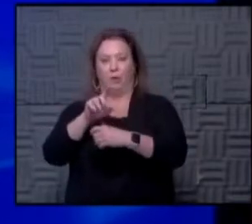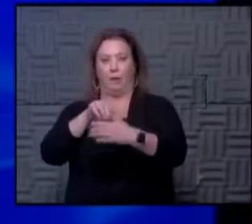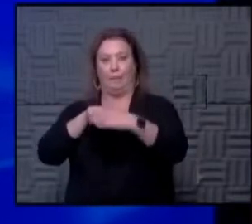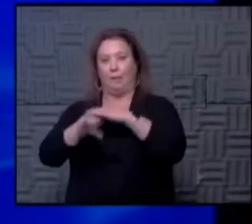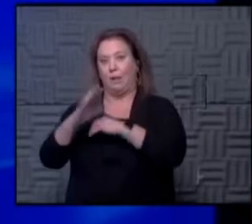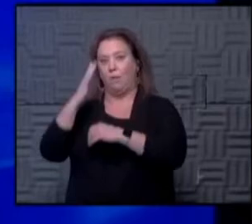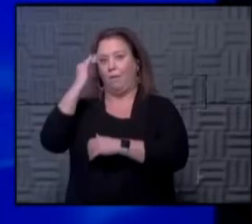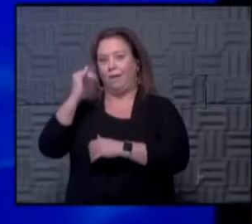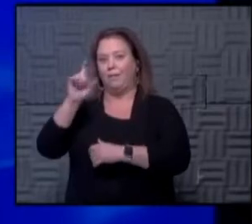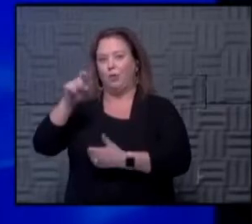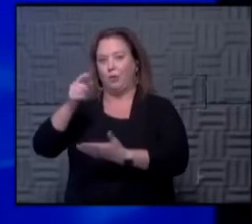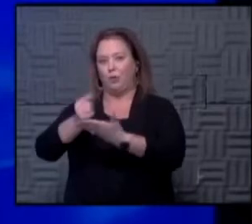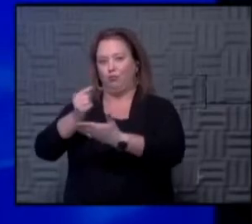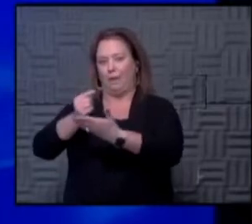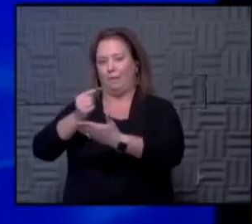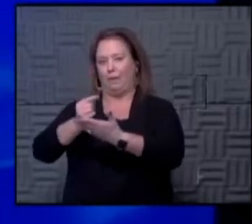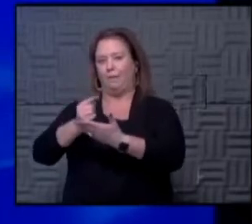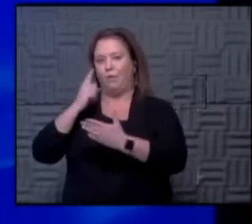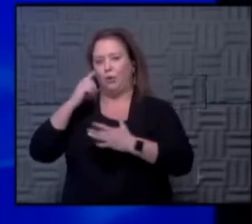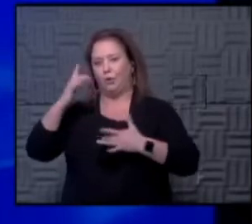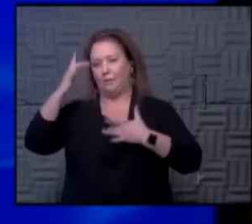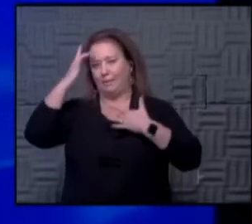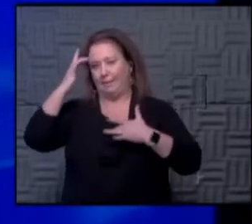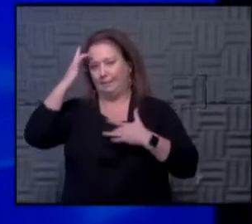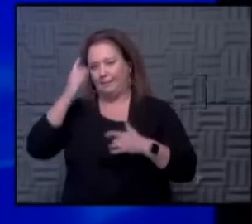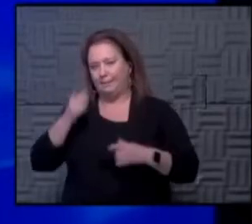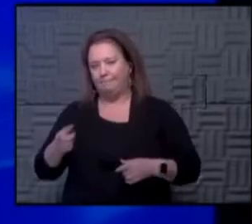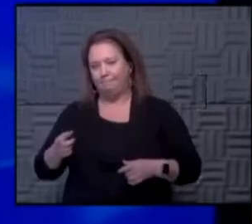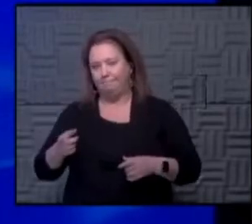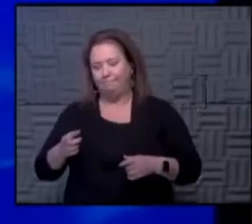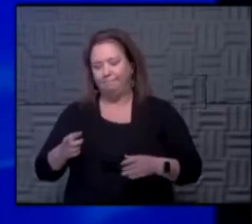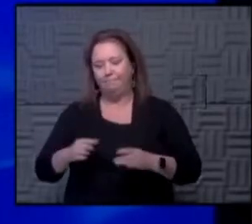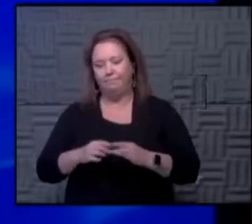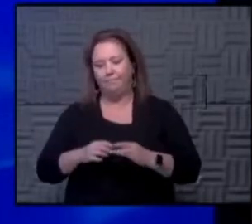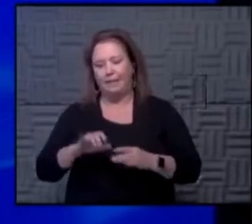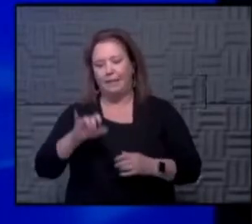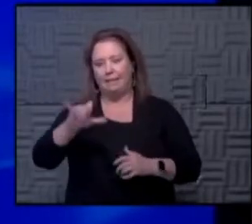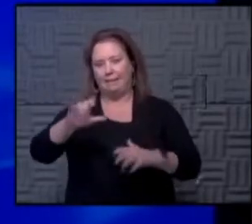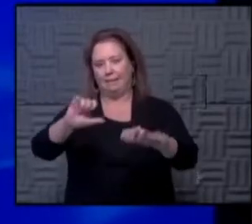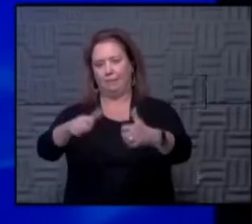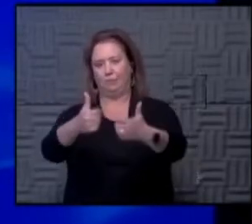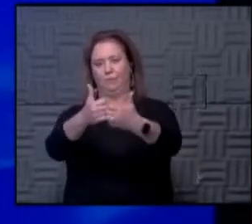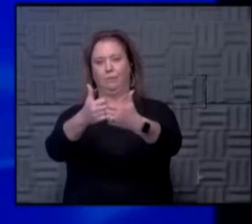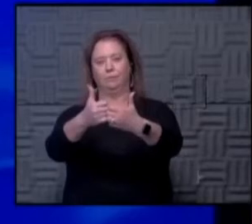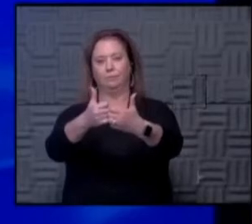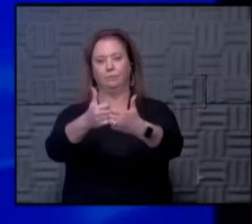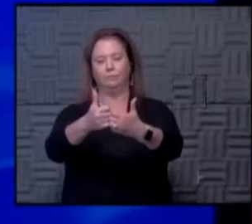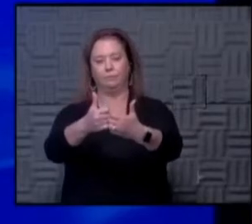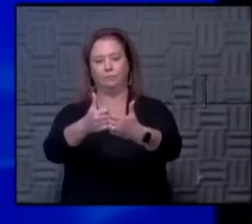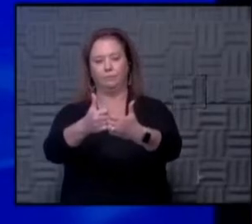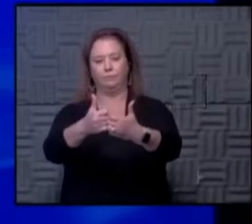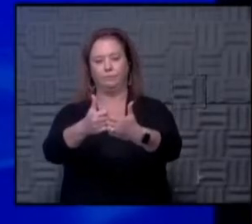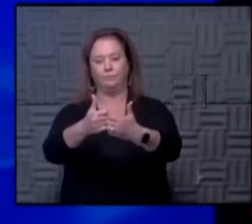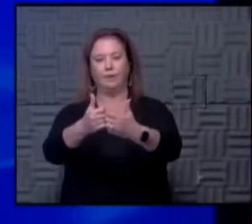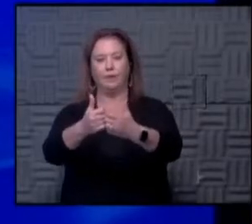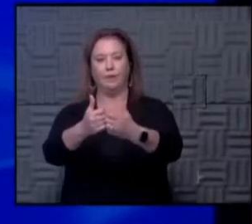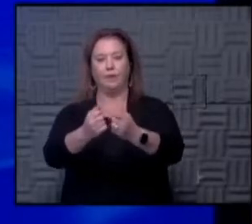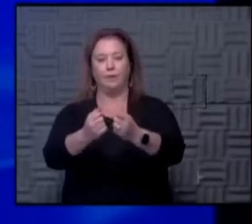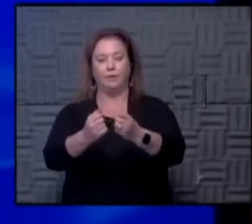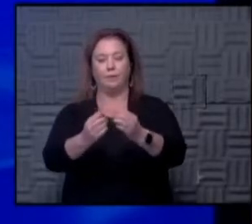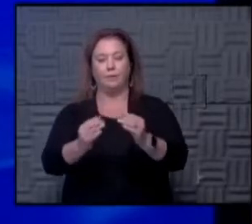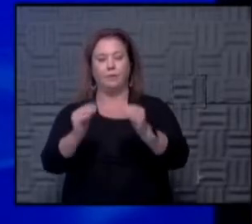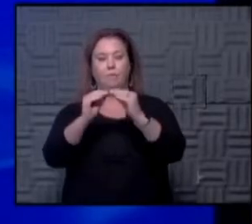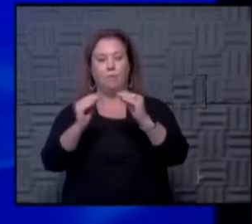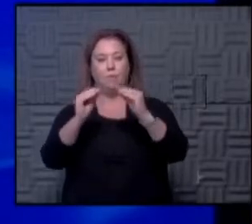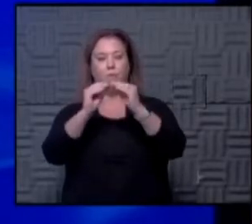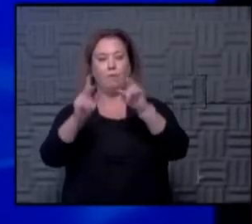for symptoms associated with it. And so that challenge, right, of a growing number of people who meet